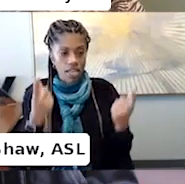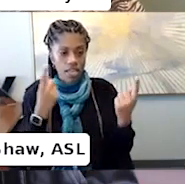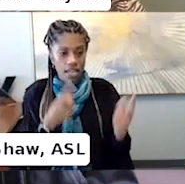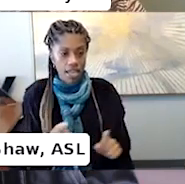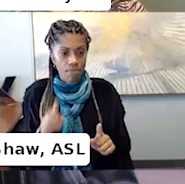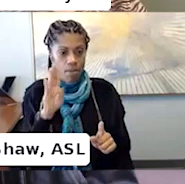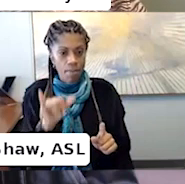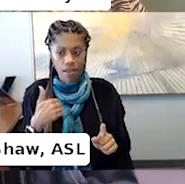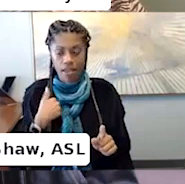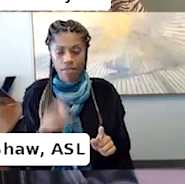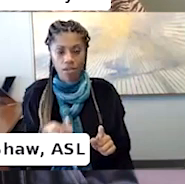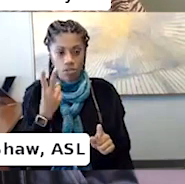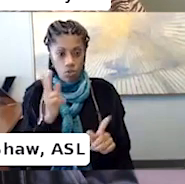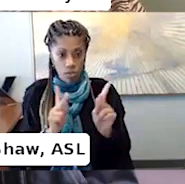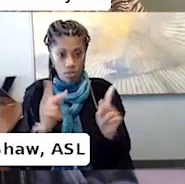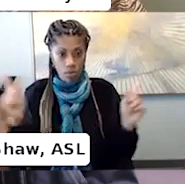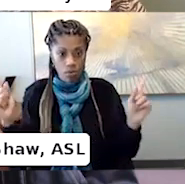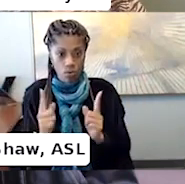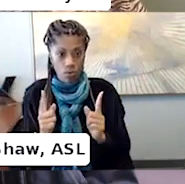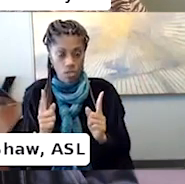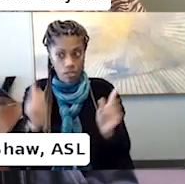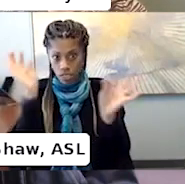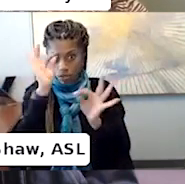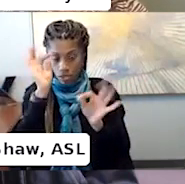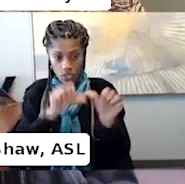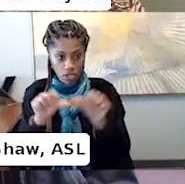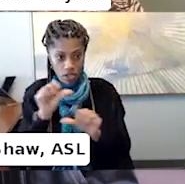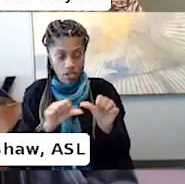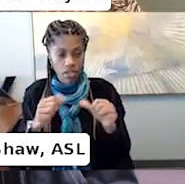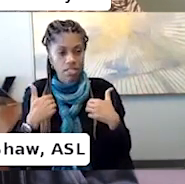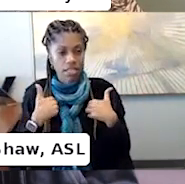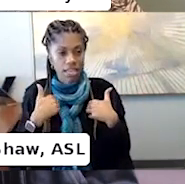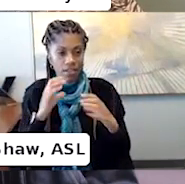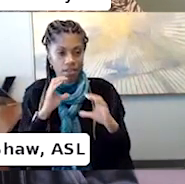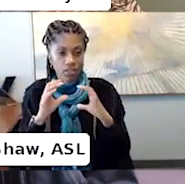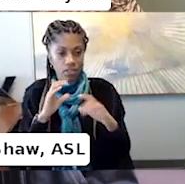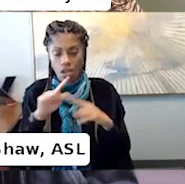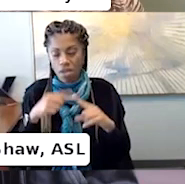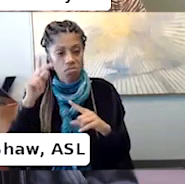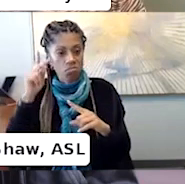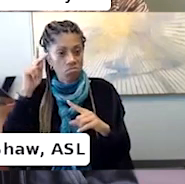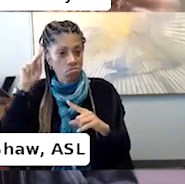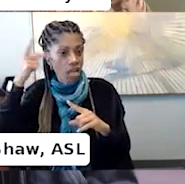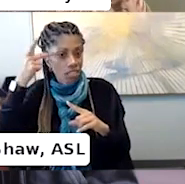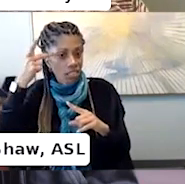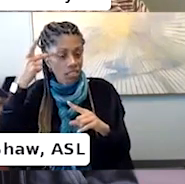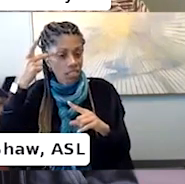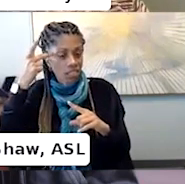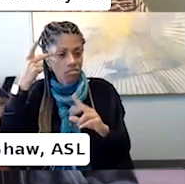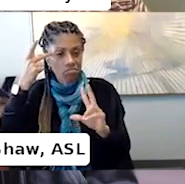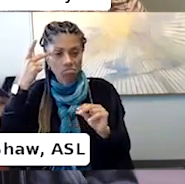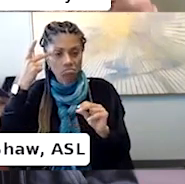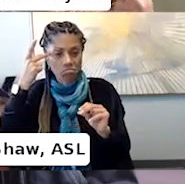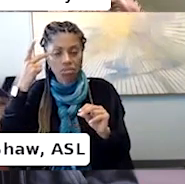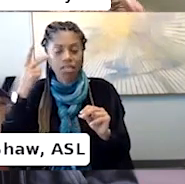people together that don't know each other to have a conversation, not necessarily about politics, but get to know